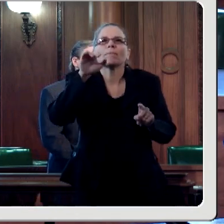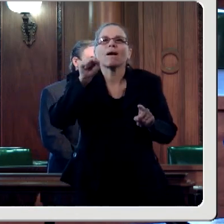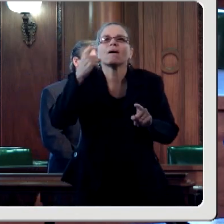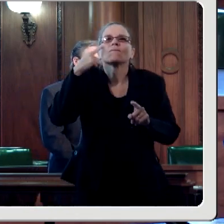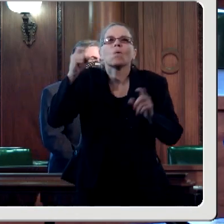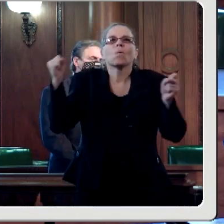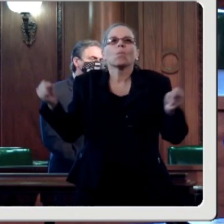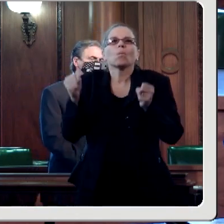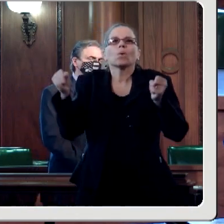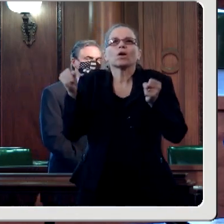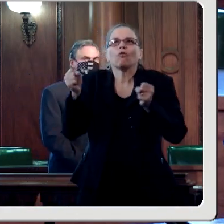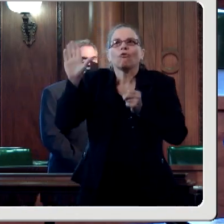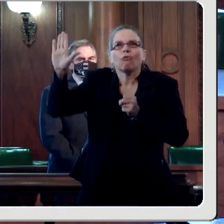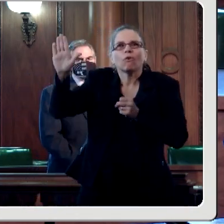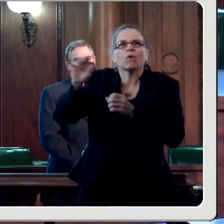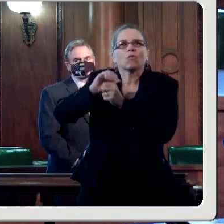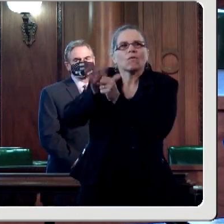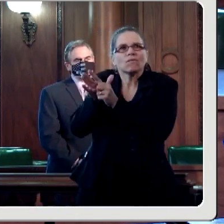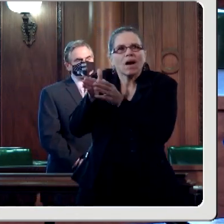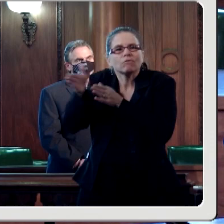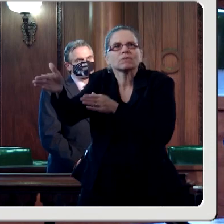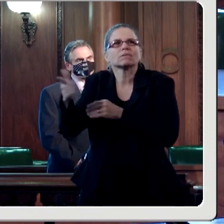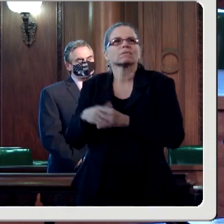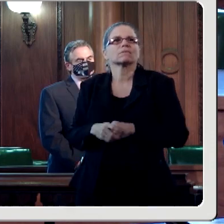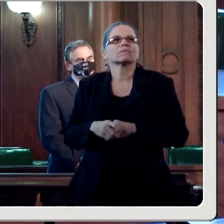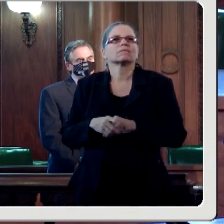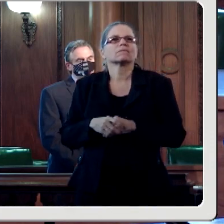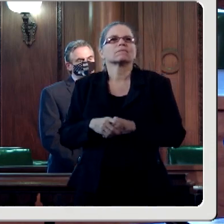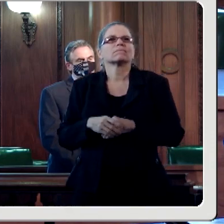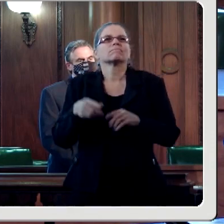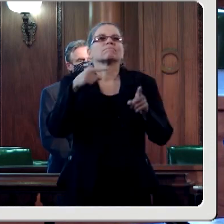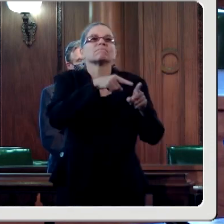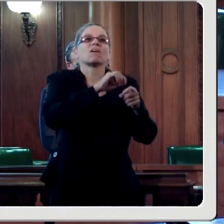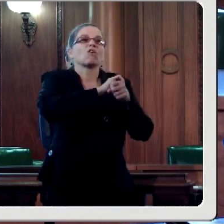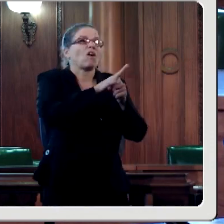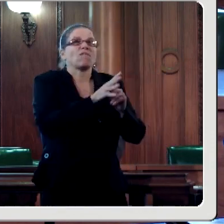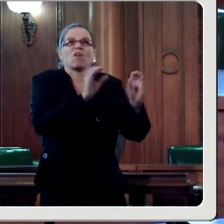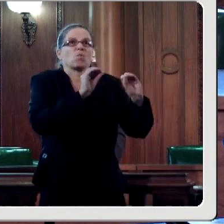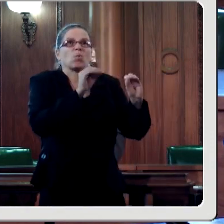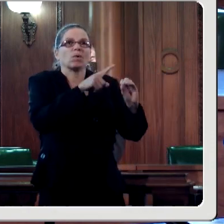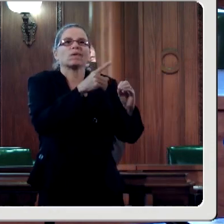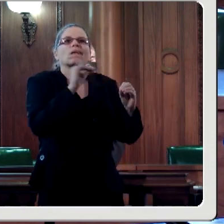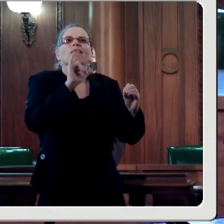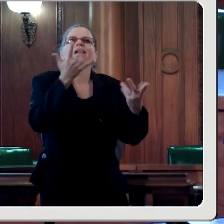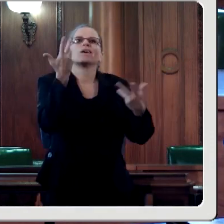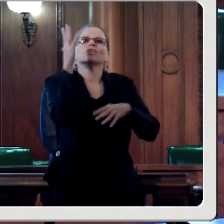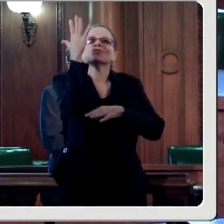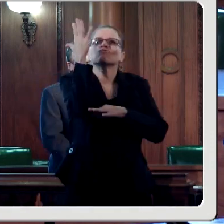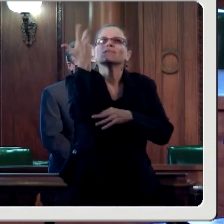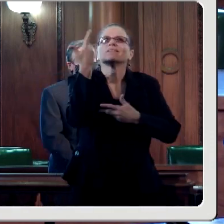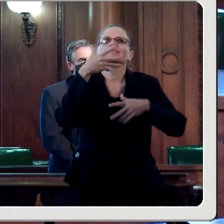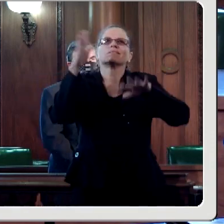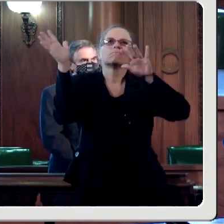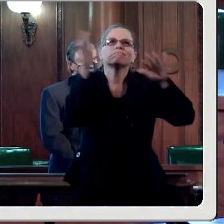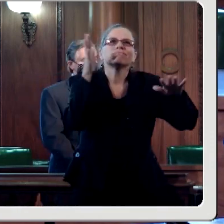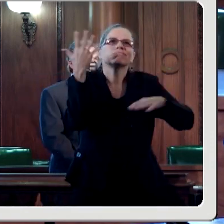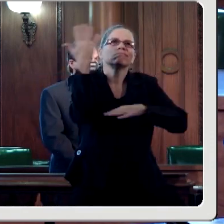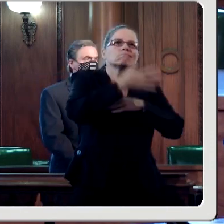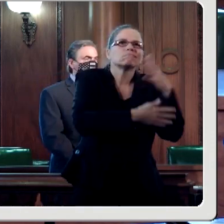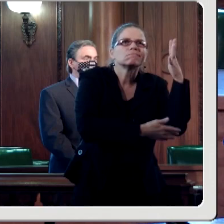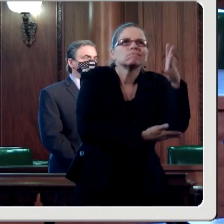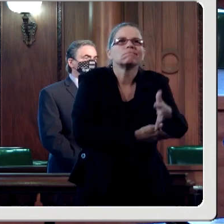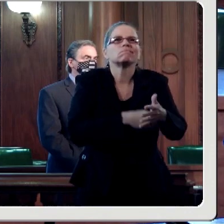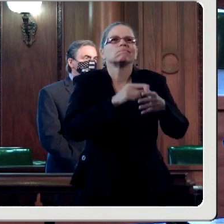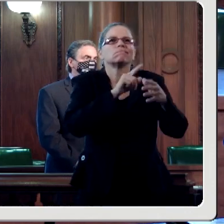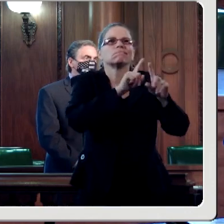related issues, as Chris indicated, we were working on the storm cleanup. We had about 30 calls come through over